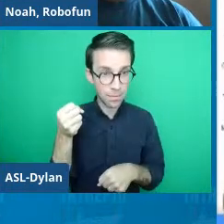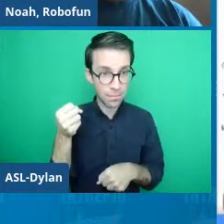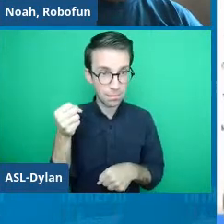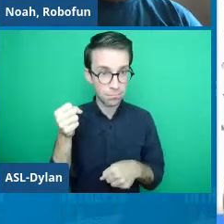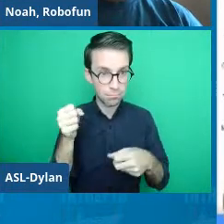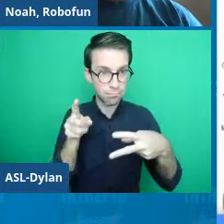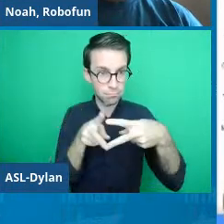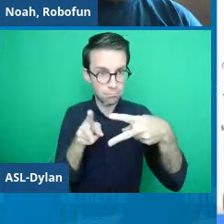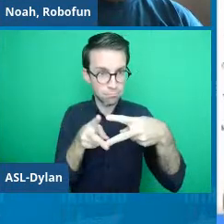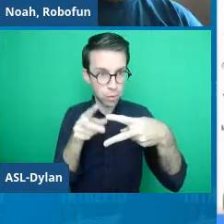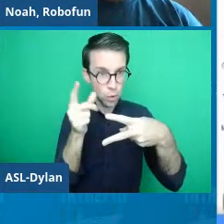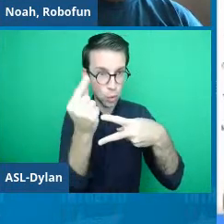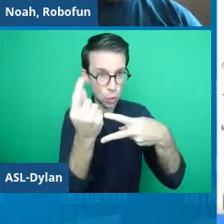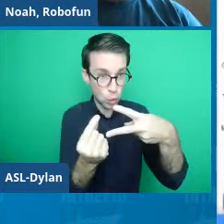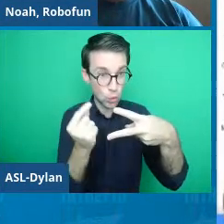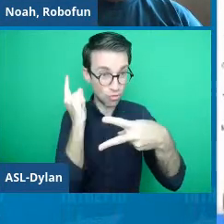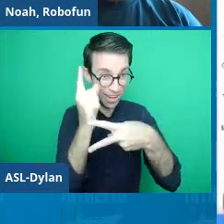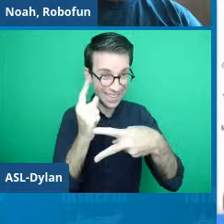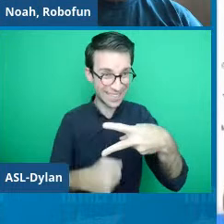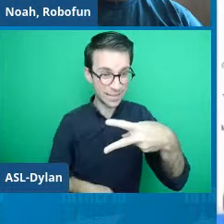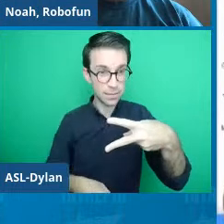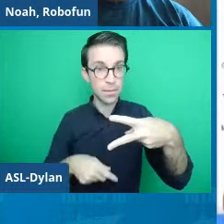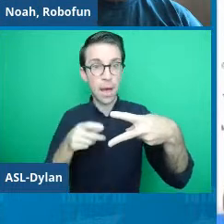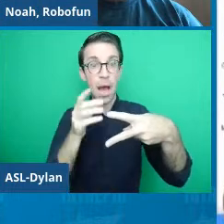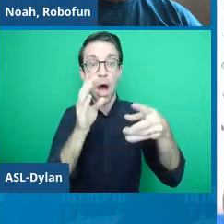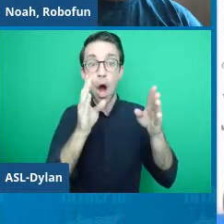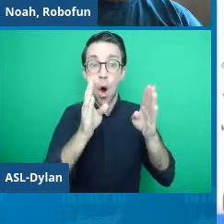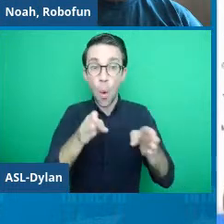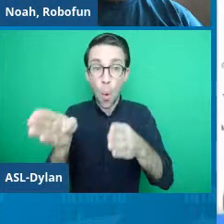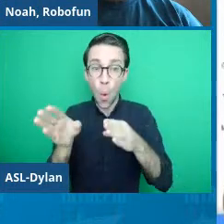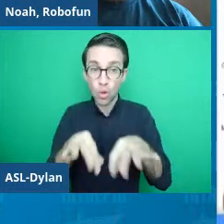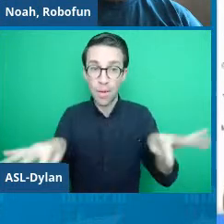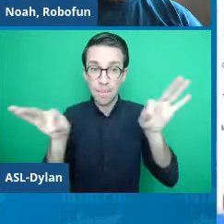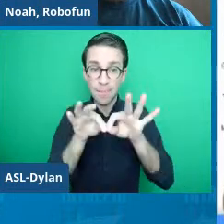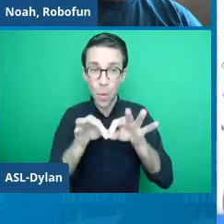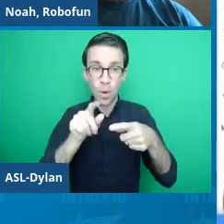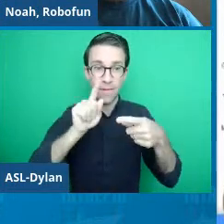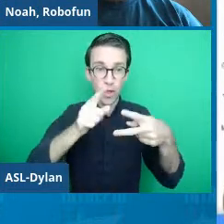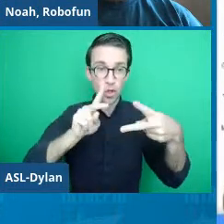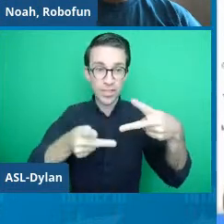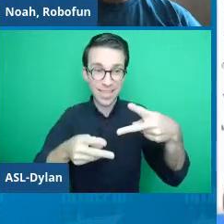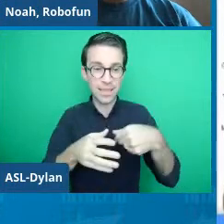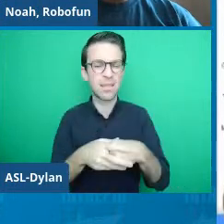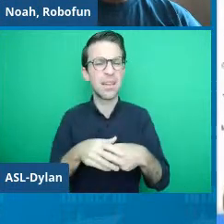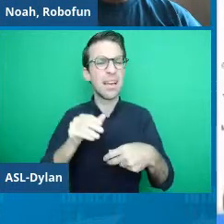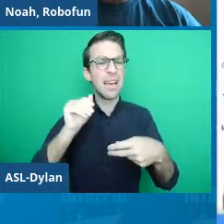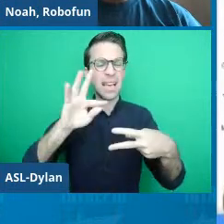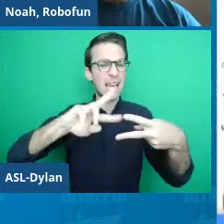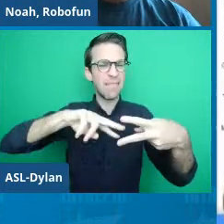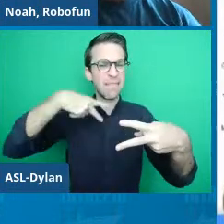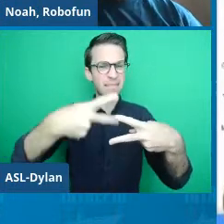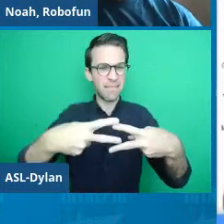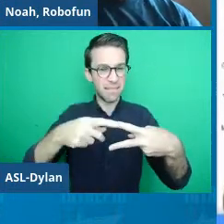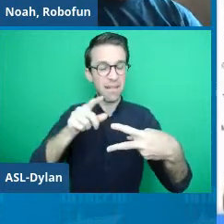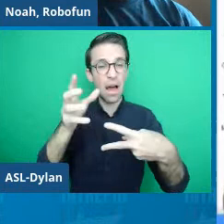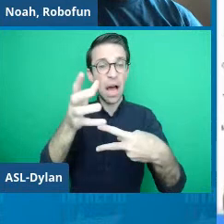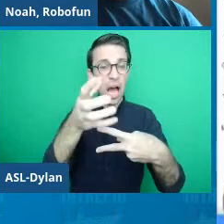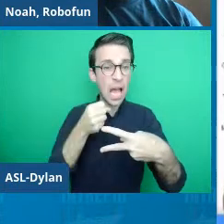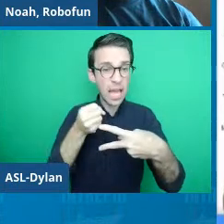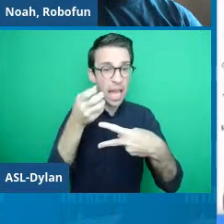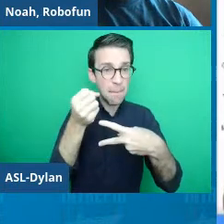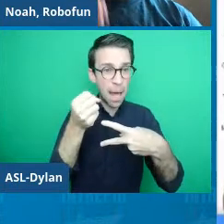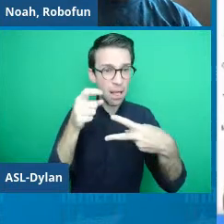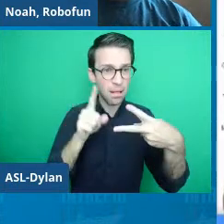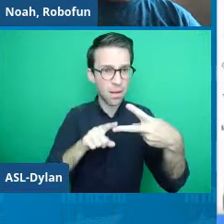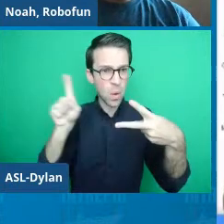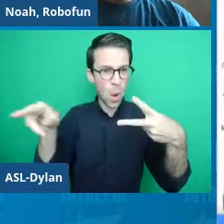that's a set of instructions, right? And the order of those instructions matters. If I said, get some milk, go to the store, that wouldn't really make